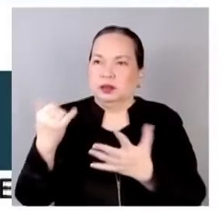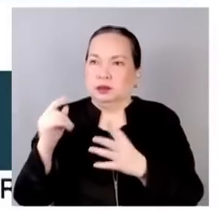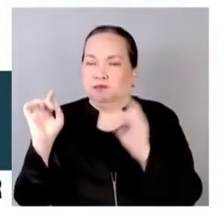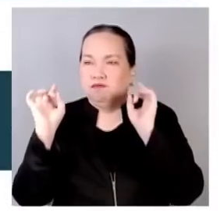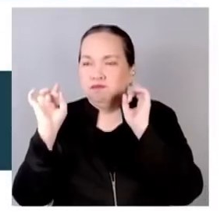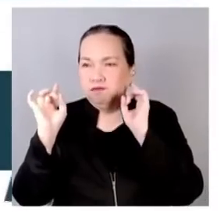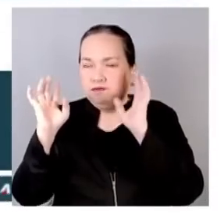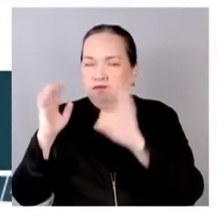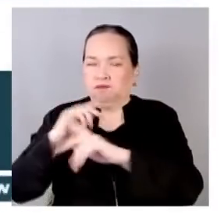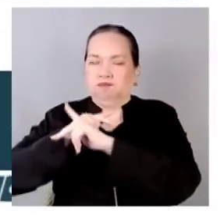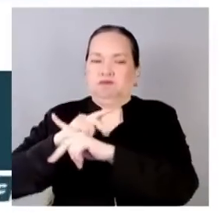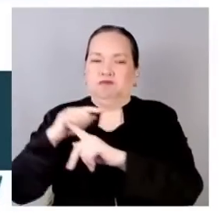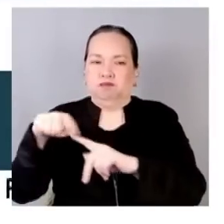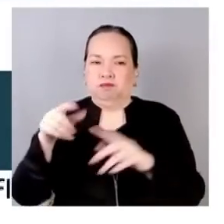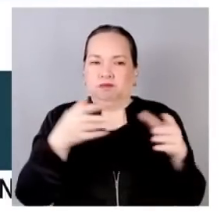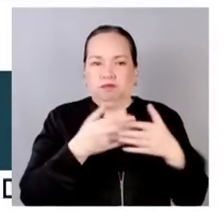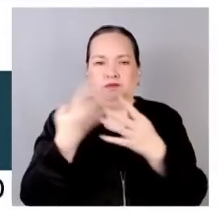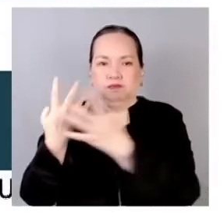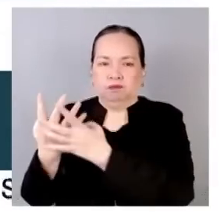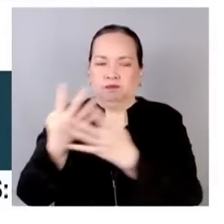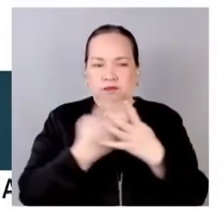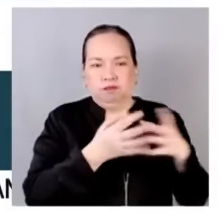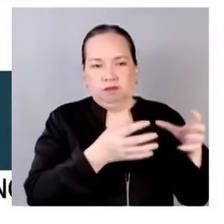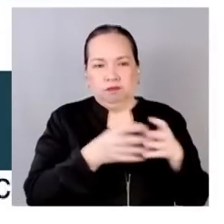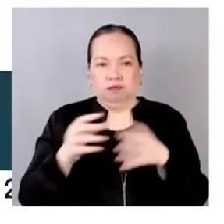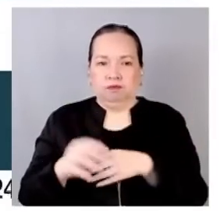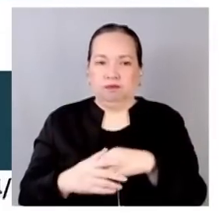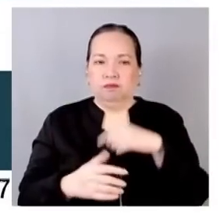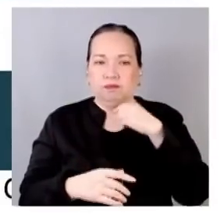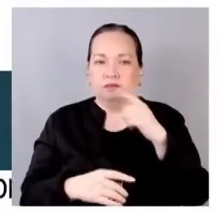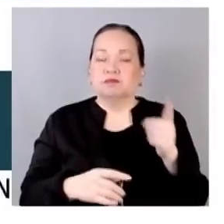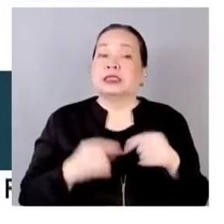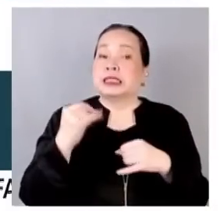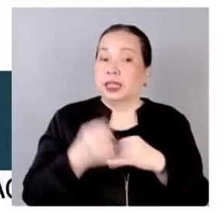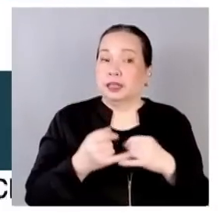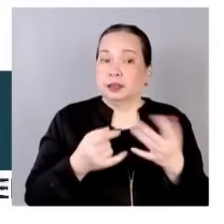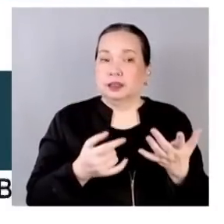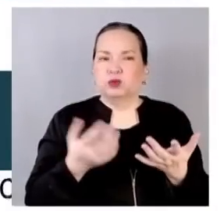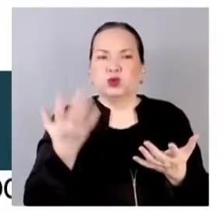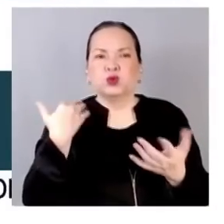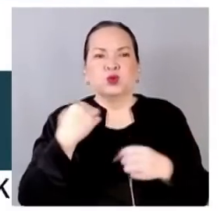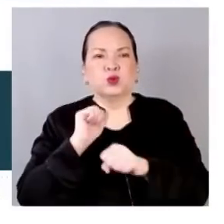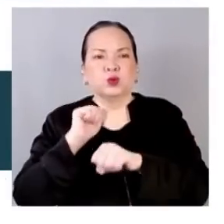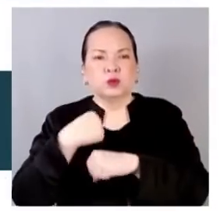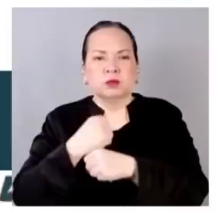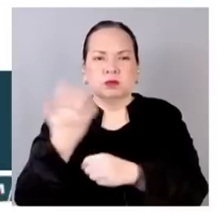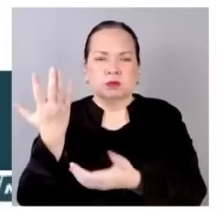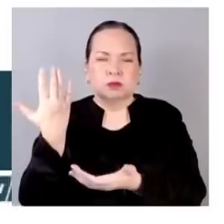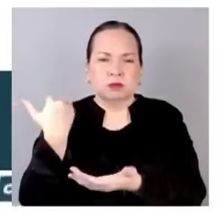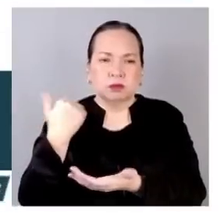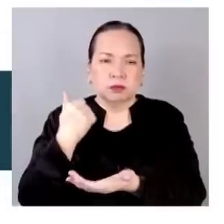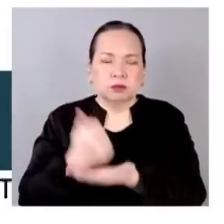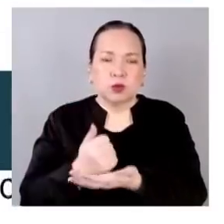The last prison and penal farm was established in